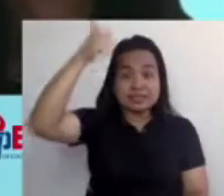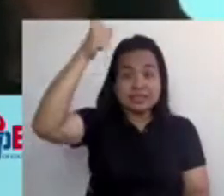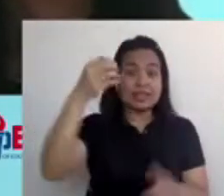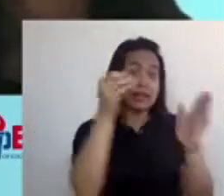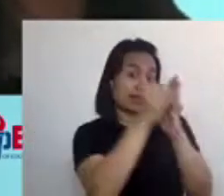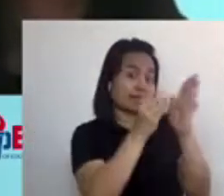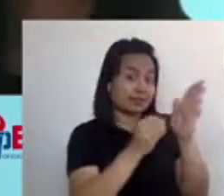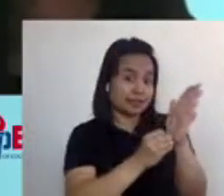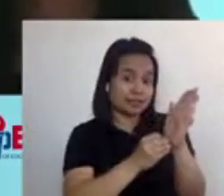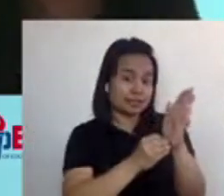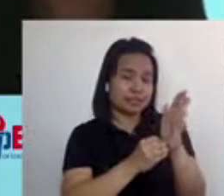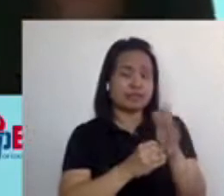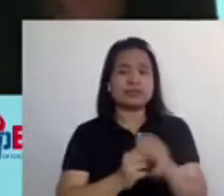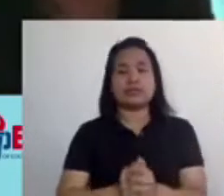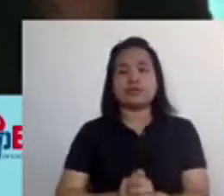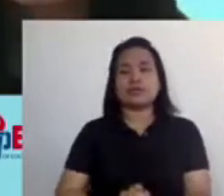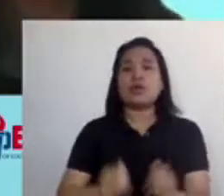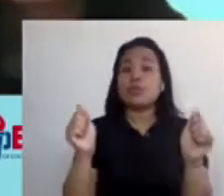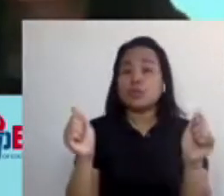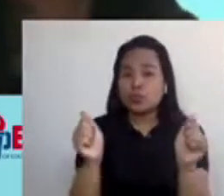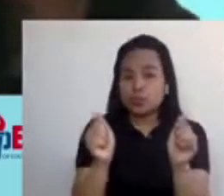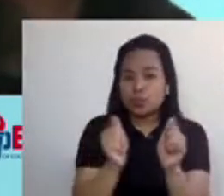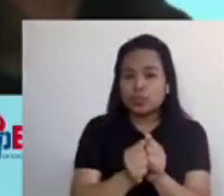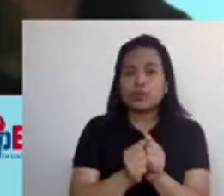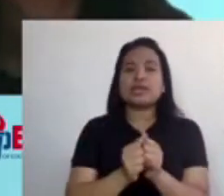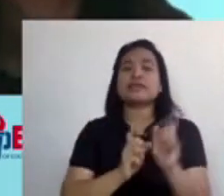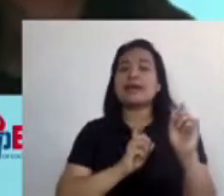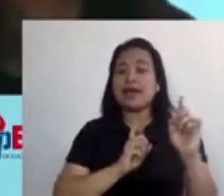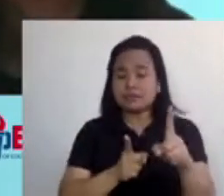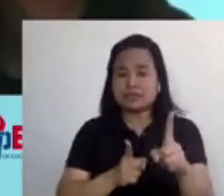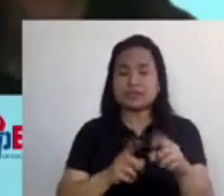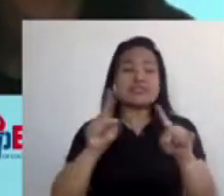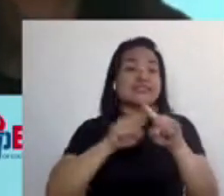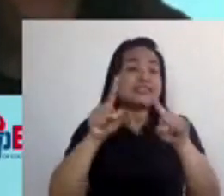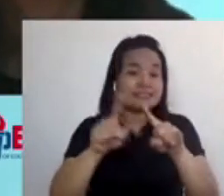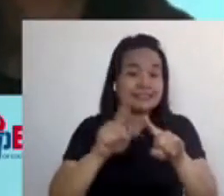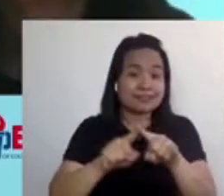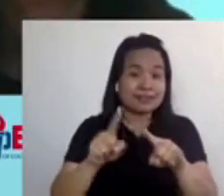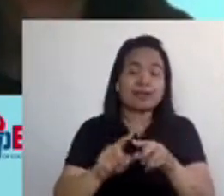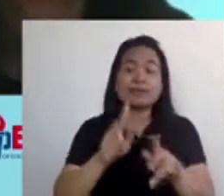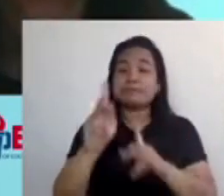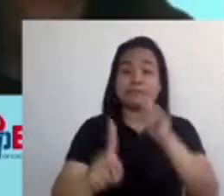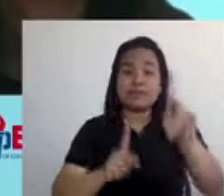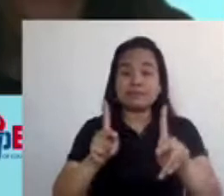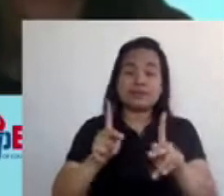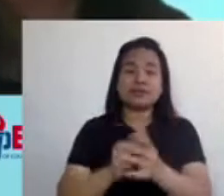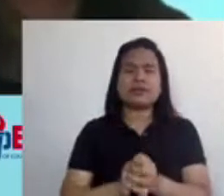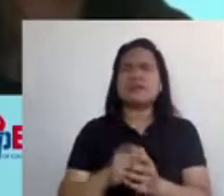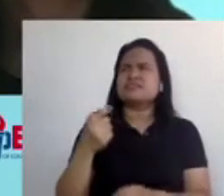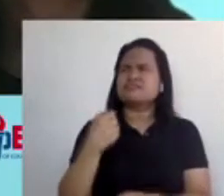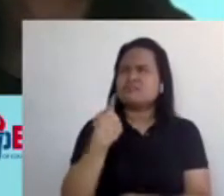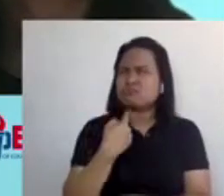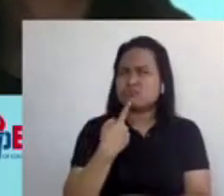affirmation from different school stakeholders. Who are these stakeholders? We have said that they may come